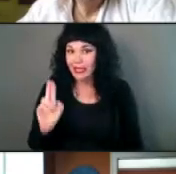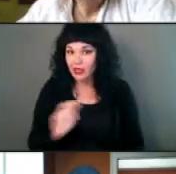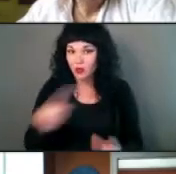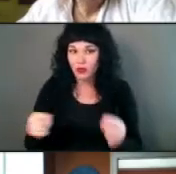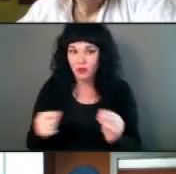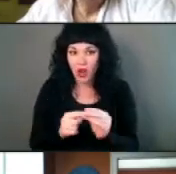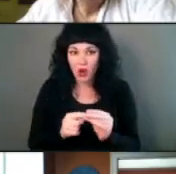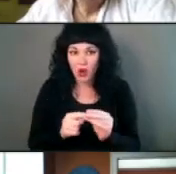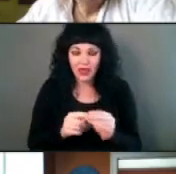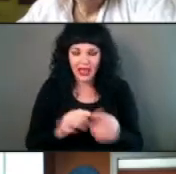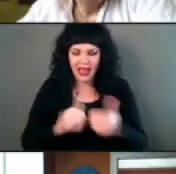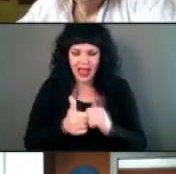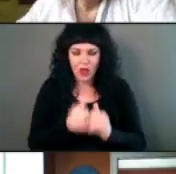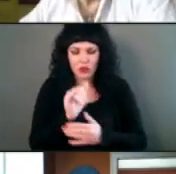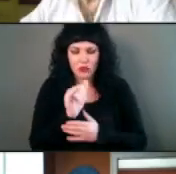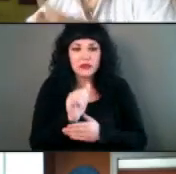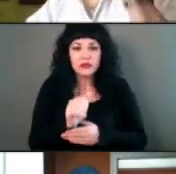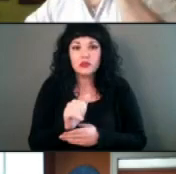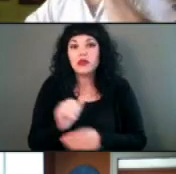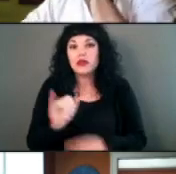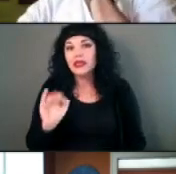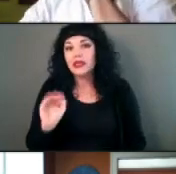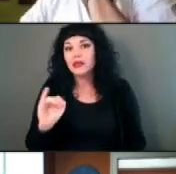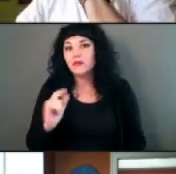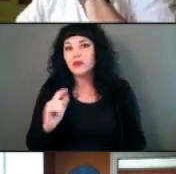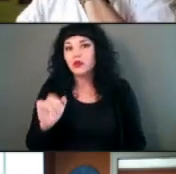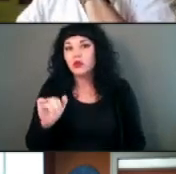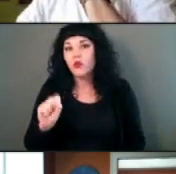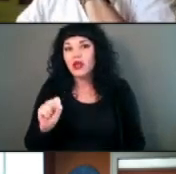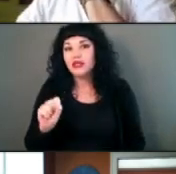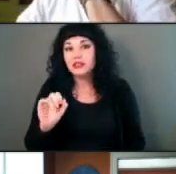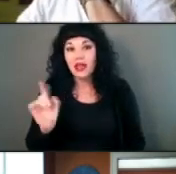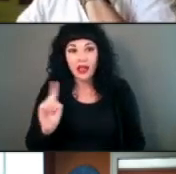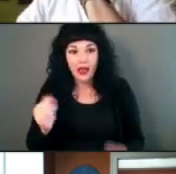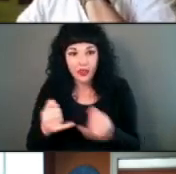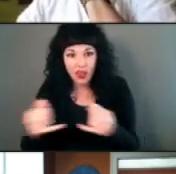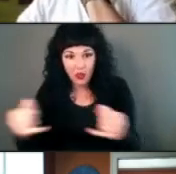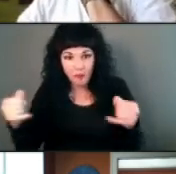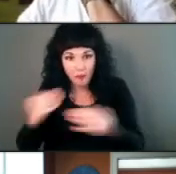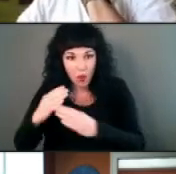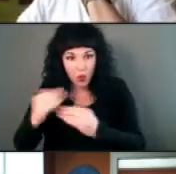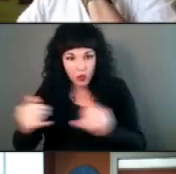country through the brutality of police. Those are connected. That's my response.